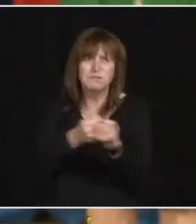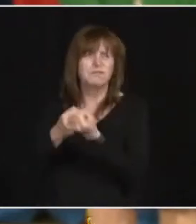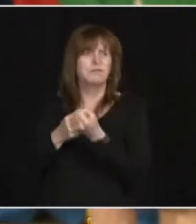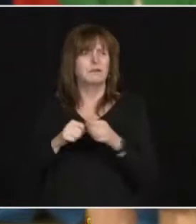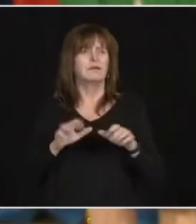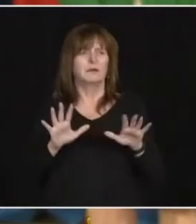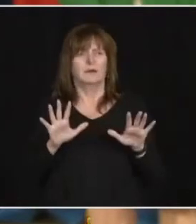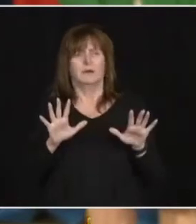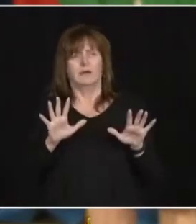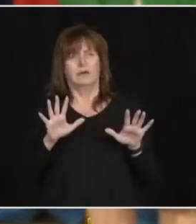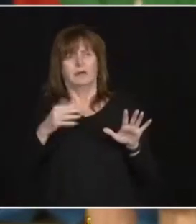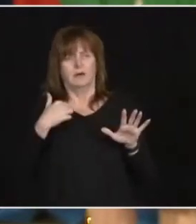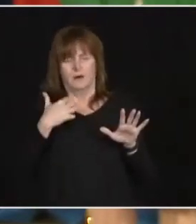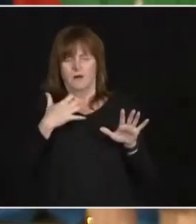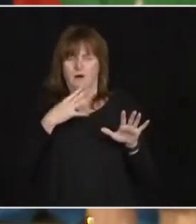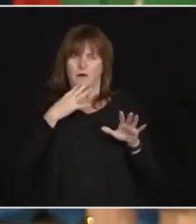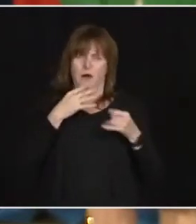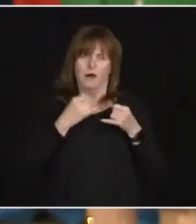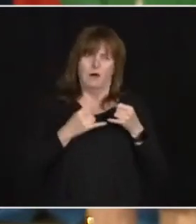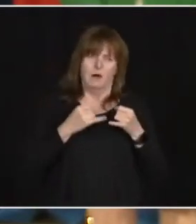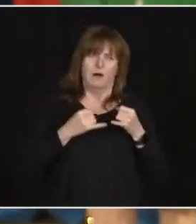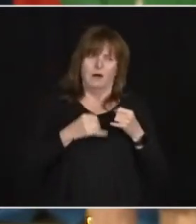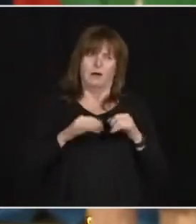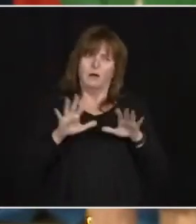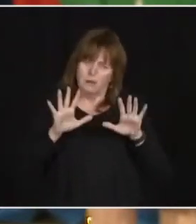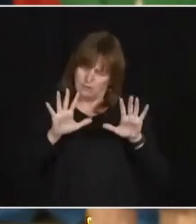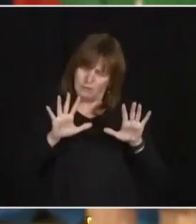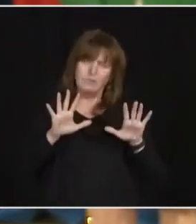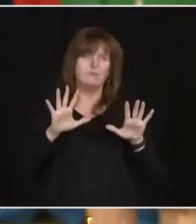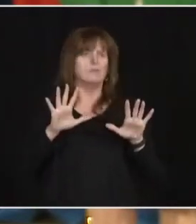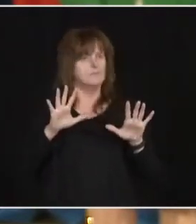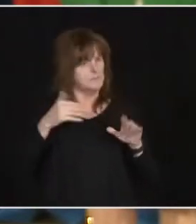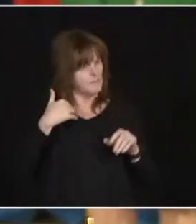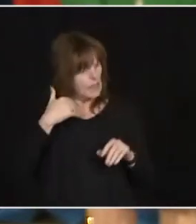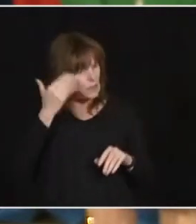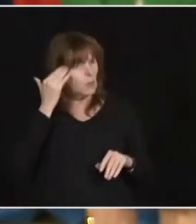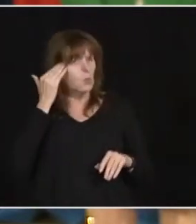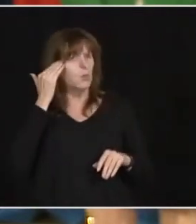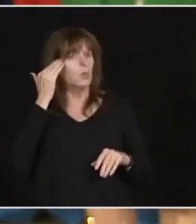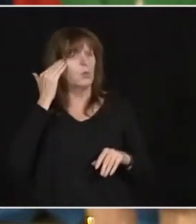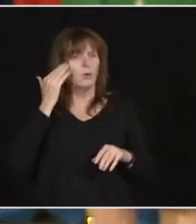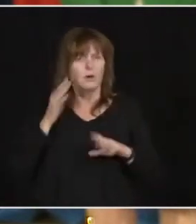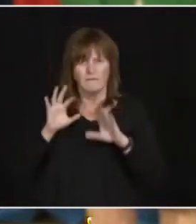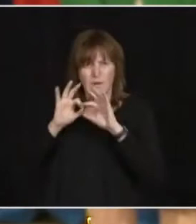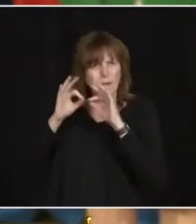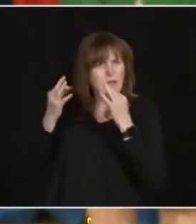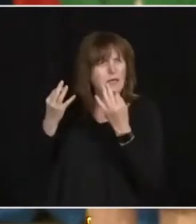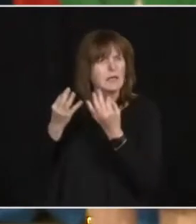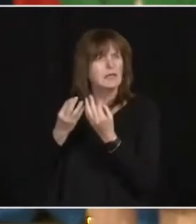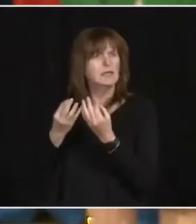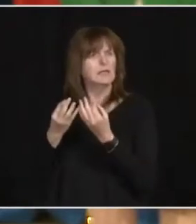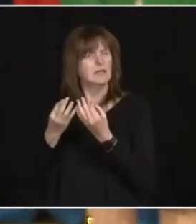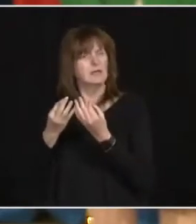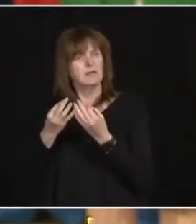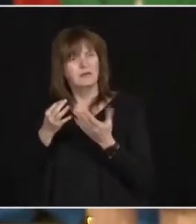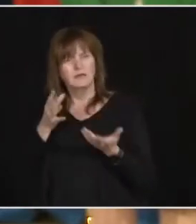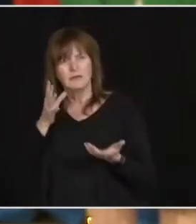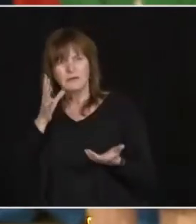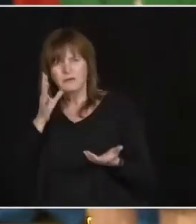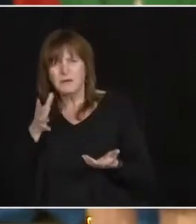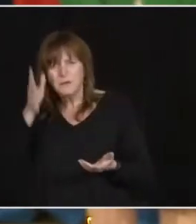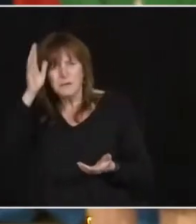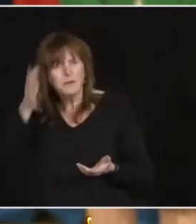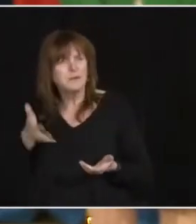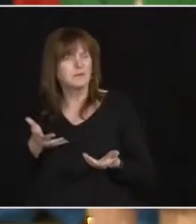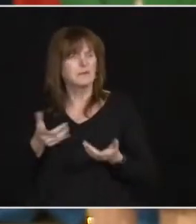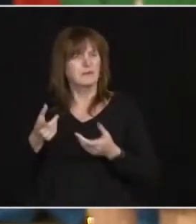this. I know that each and every family that have lost a loved one is grieving